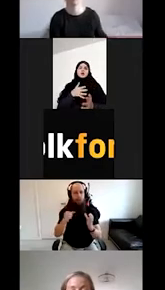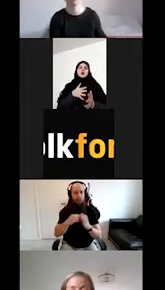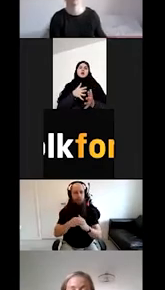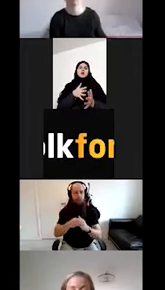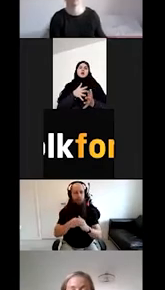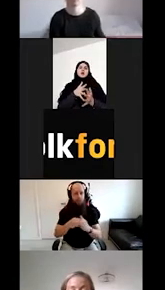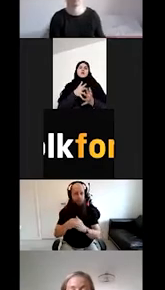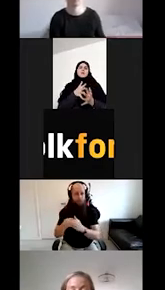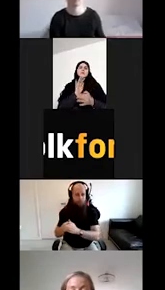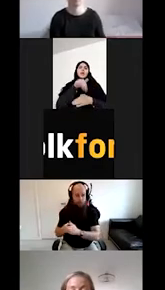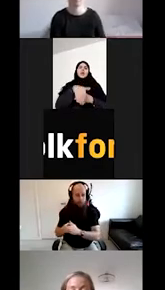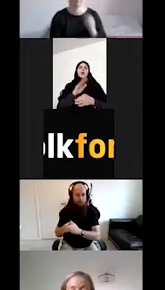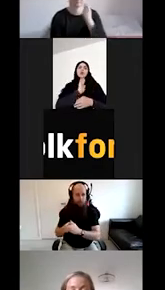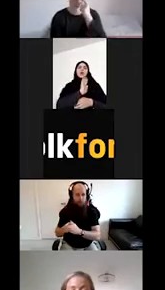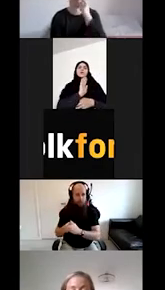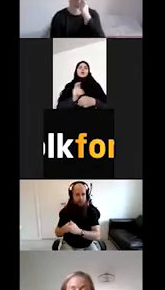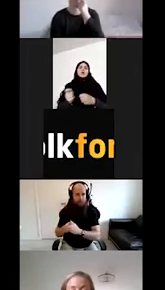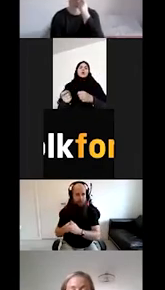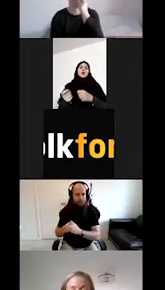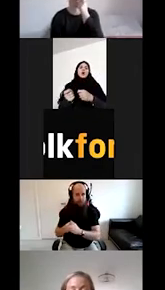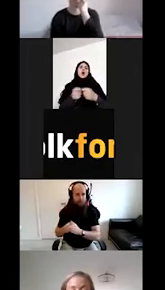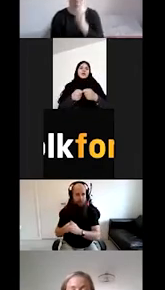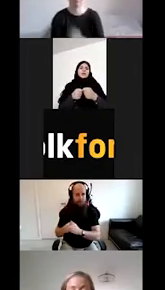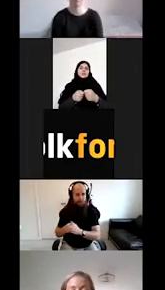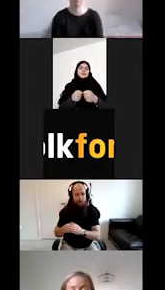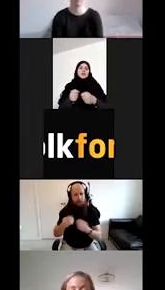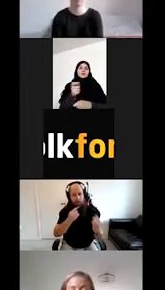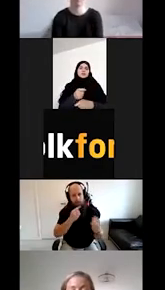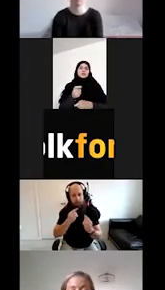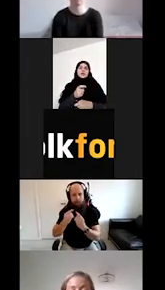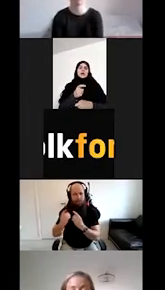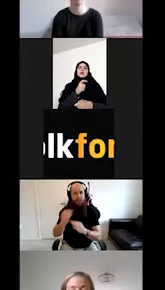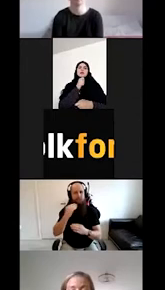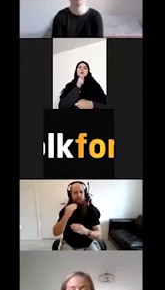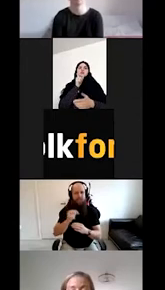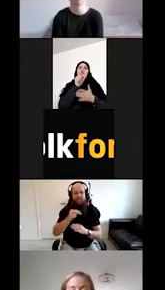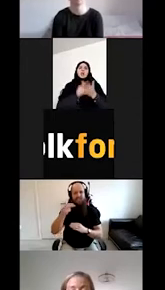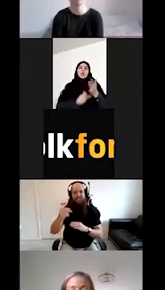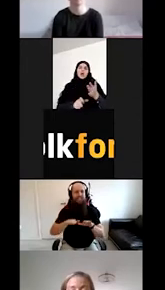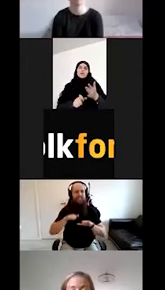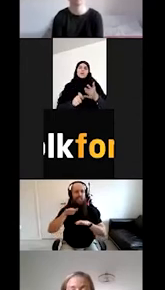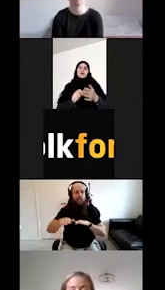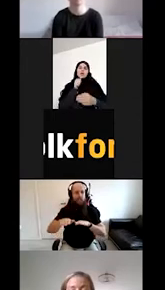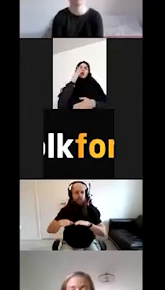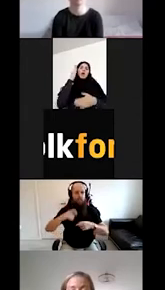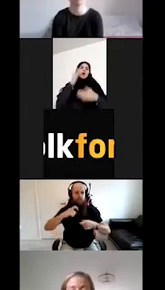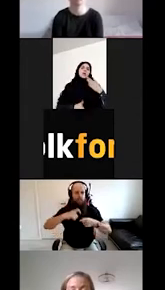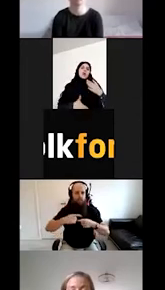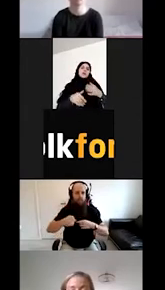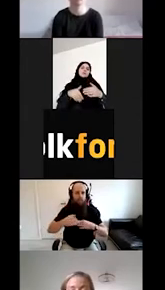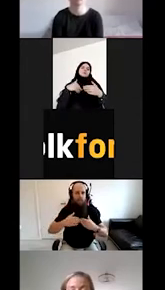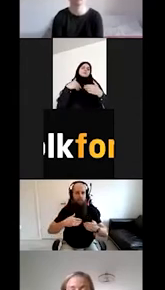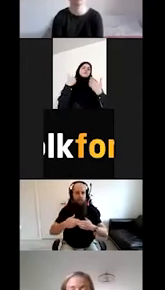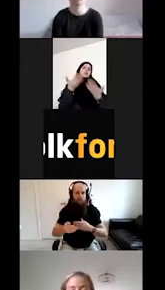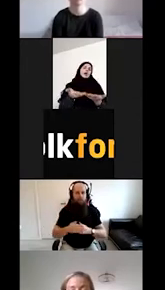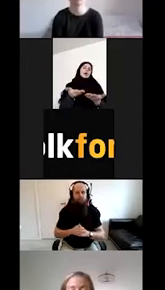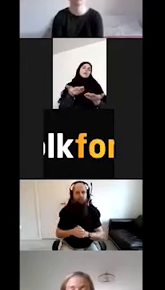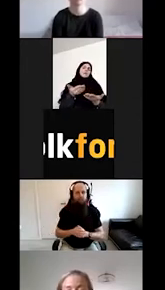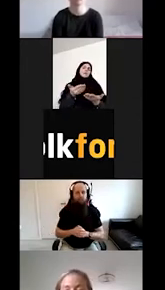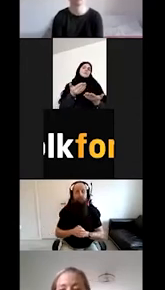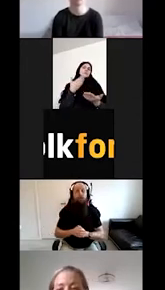end on what would be the best way forward in this regard. In terms of